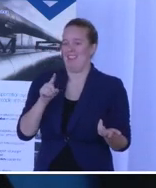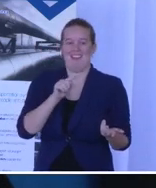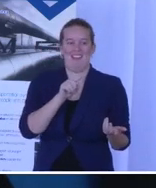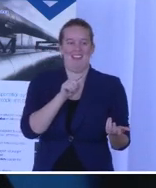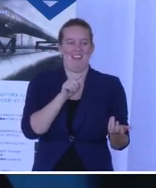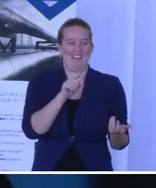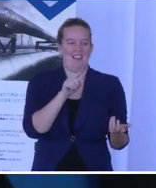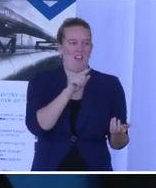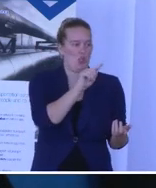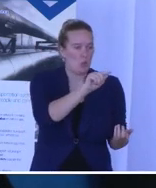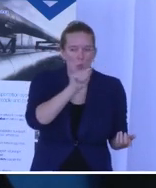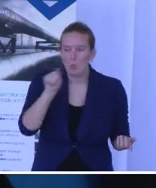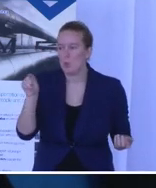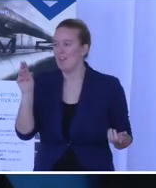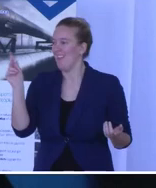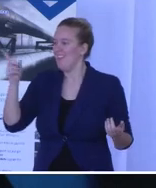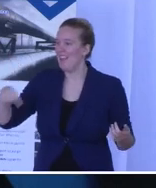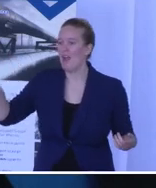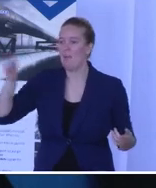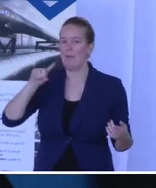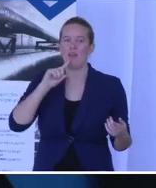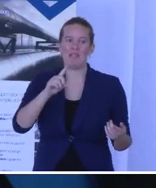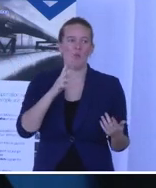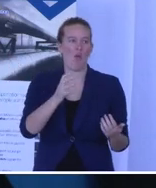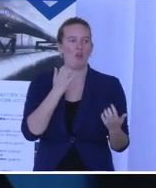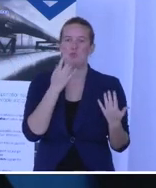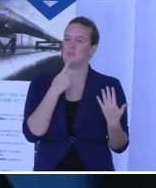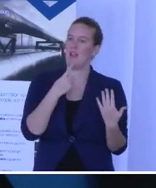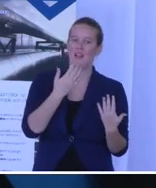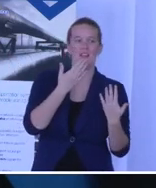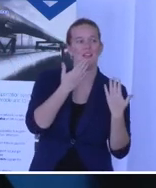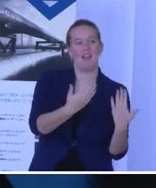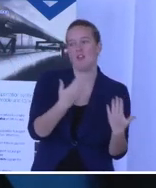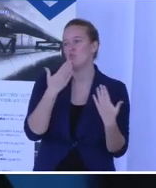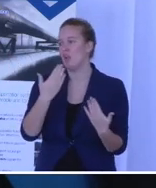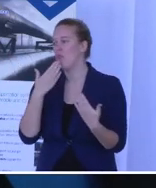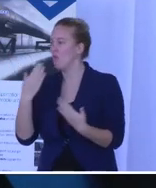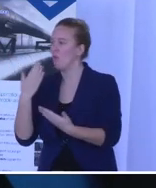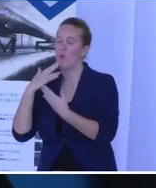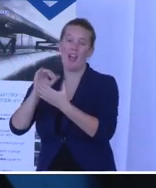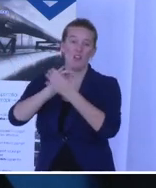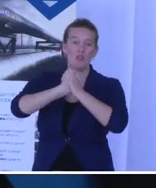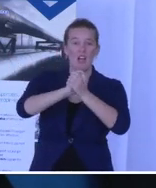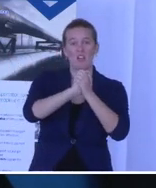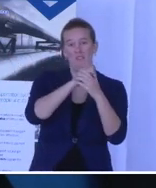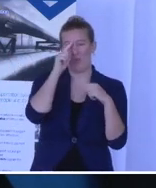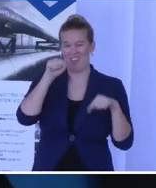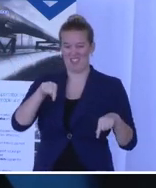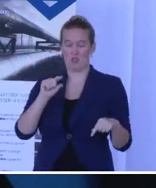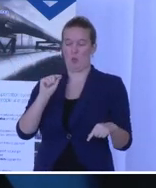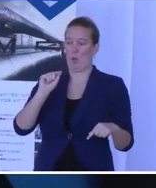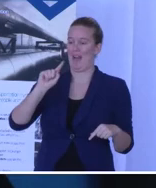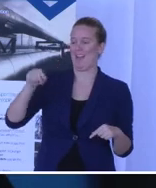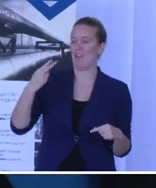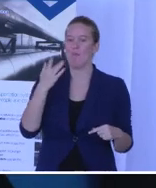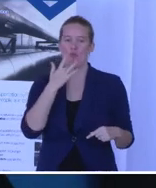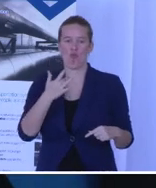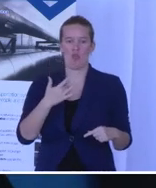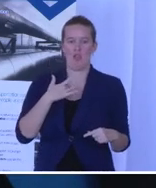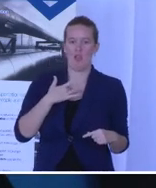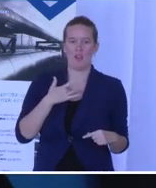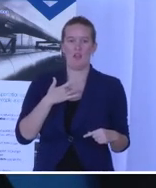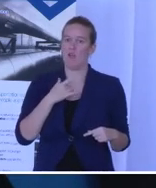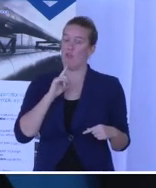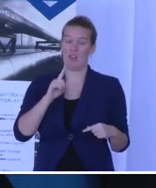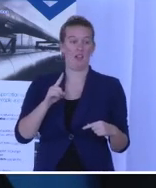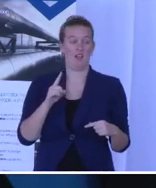you, that I want to express gratitude and congratulations on this 20th birthday of really a